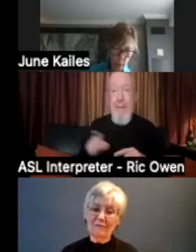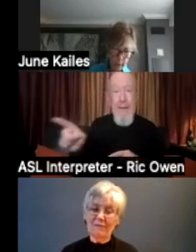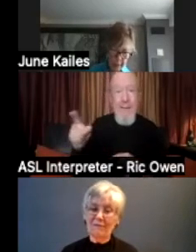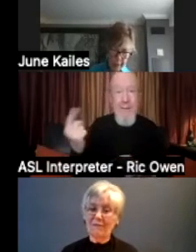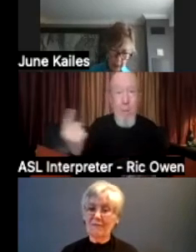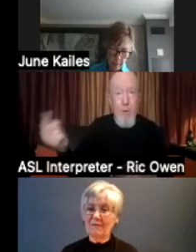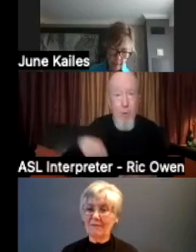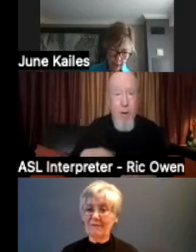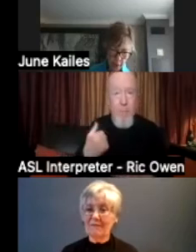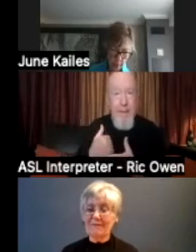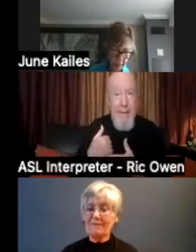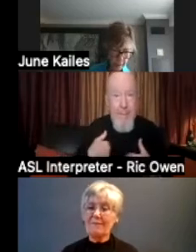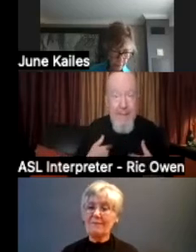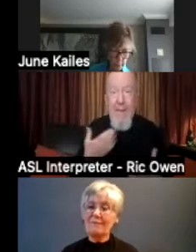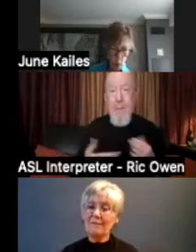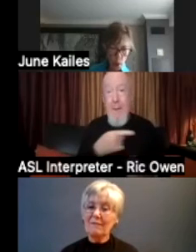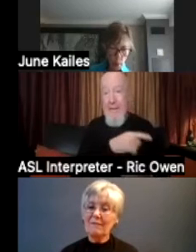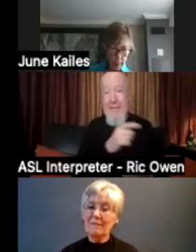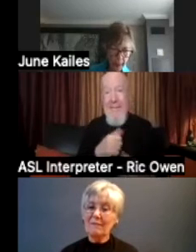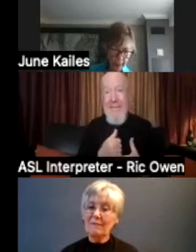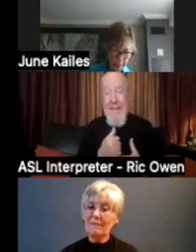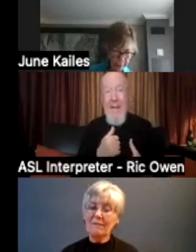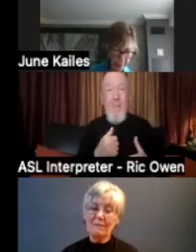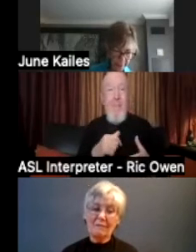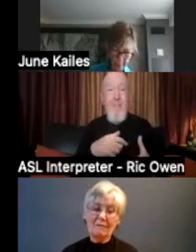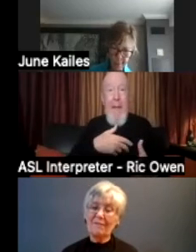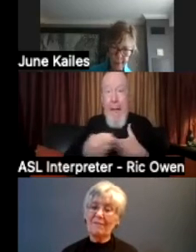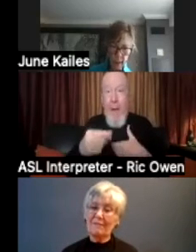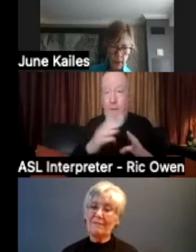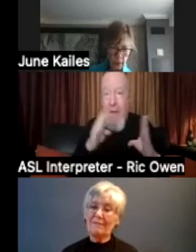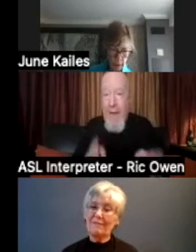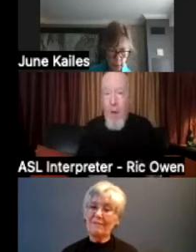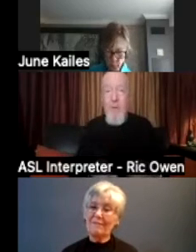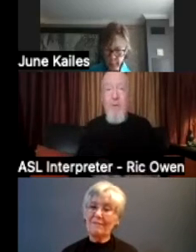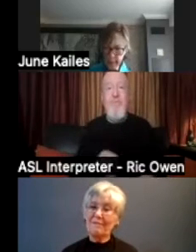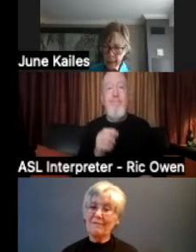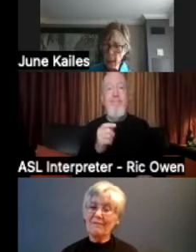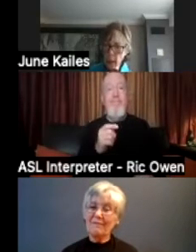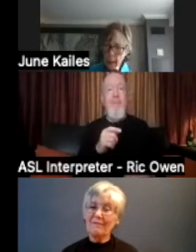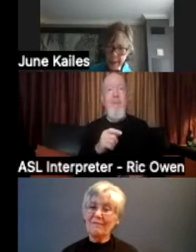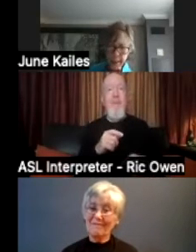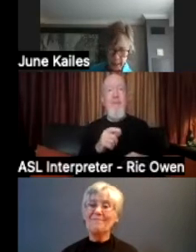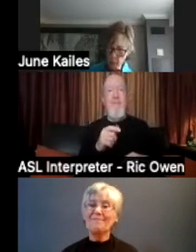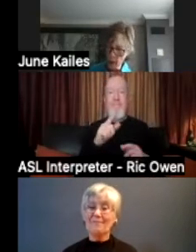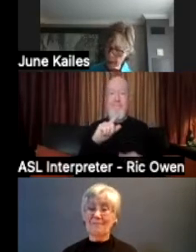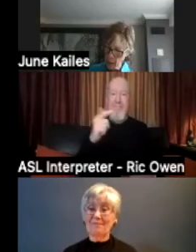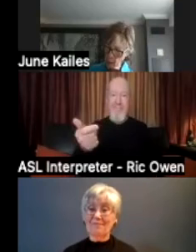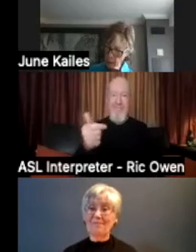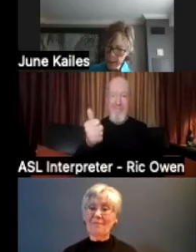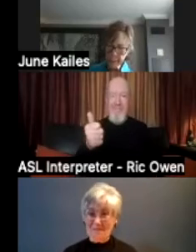and who may need help evacuating from their home and their area. So really thinking